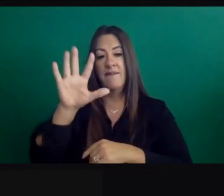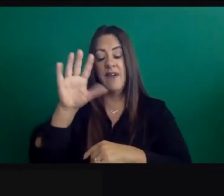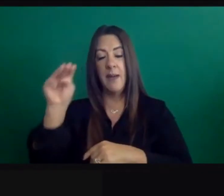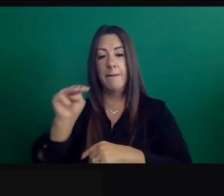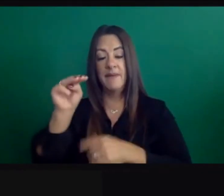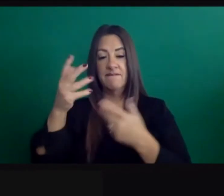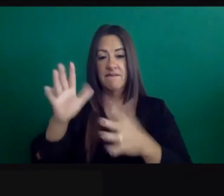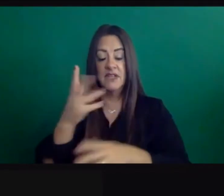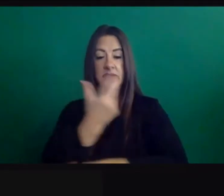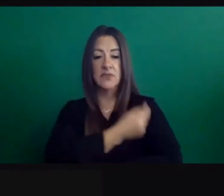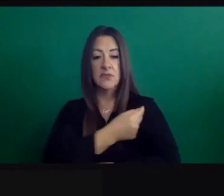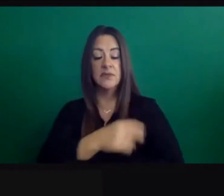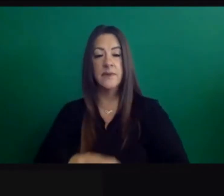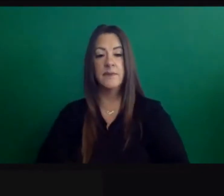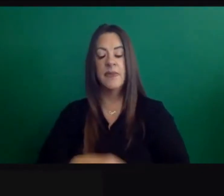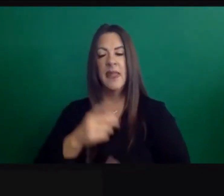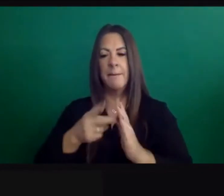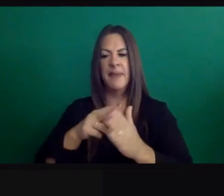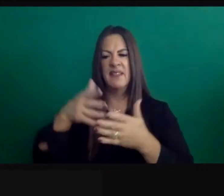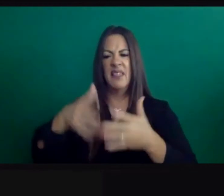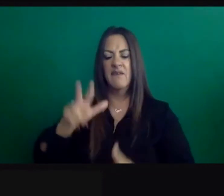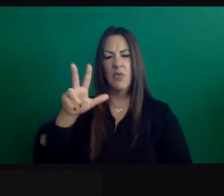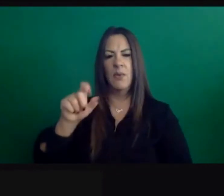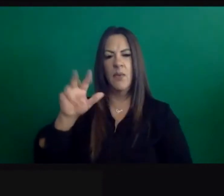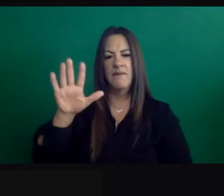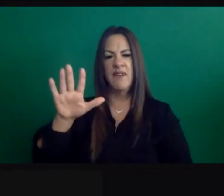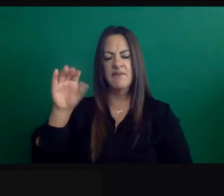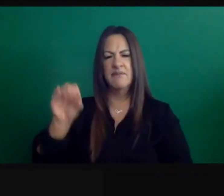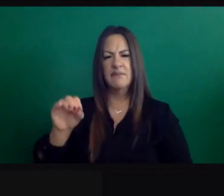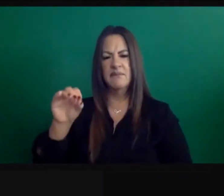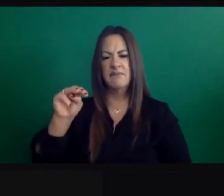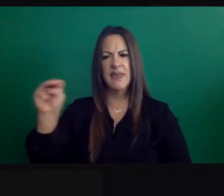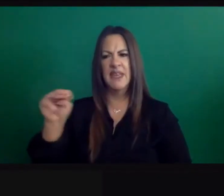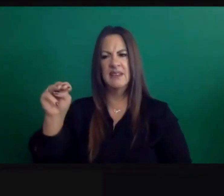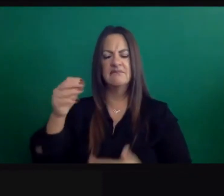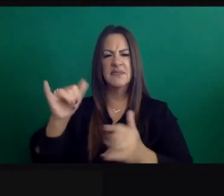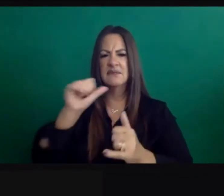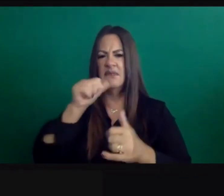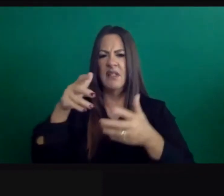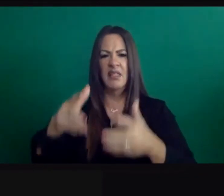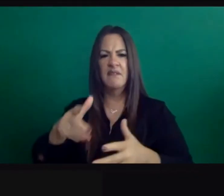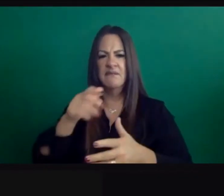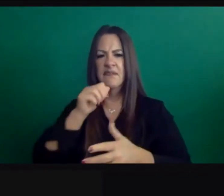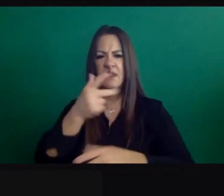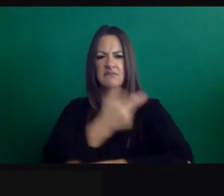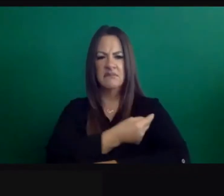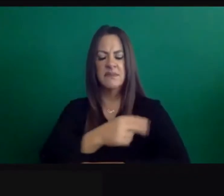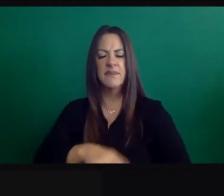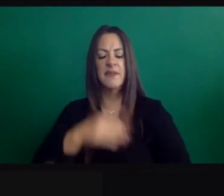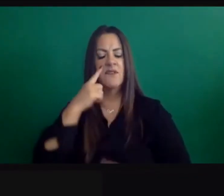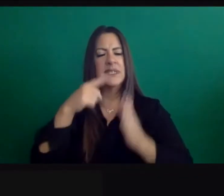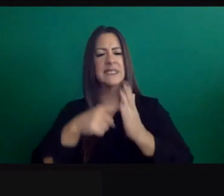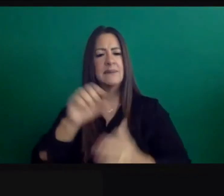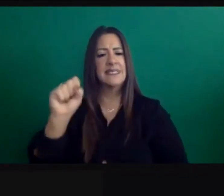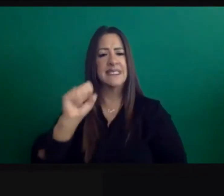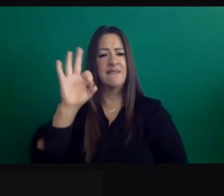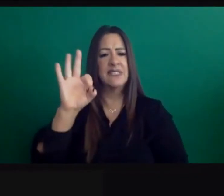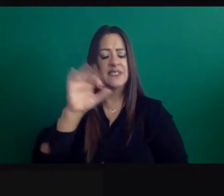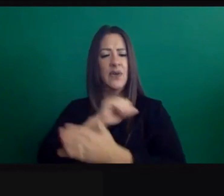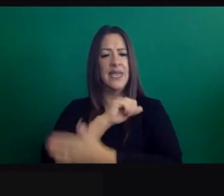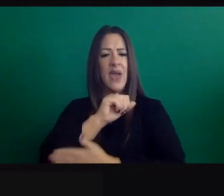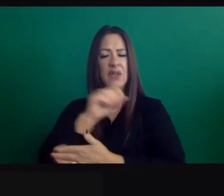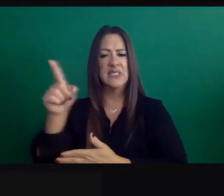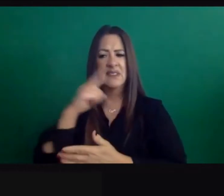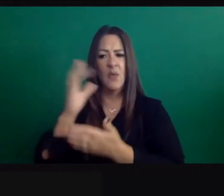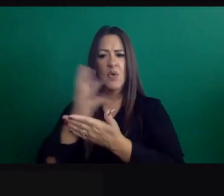million doses that haven't been administered. We're hearing from San Francisco County Public Health, for example, that they're going to run out of